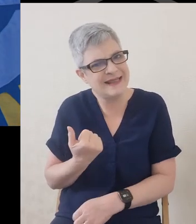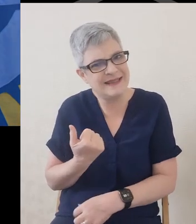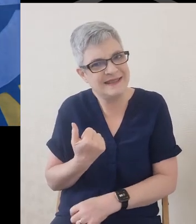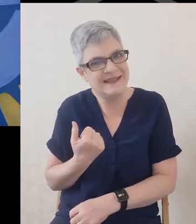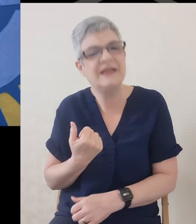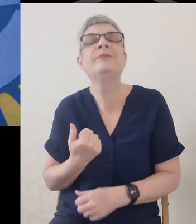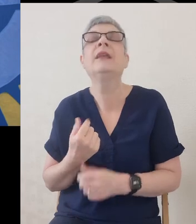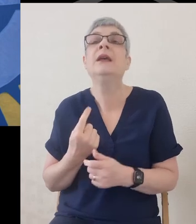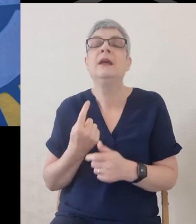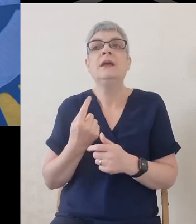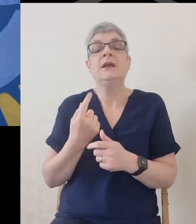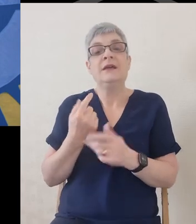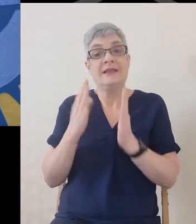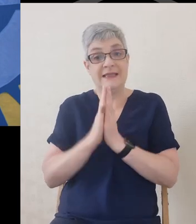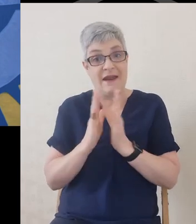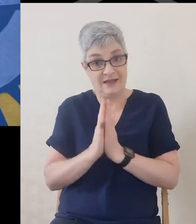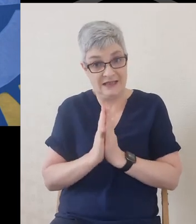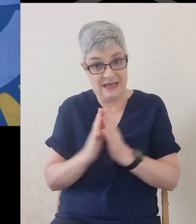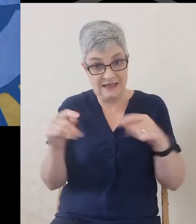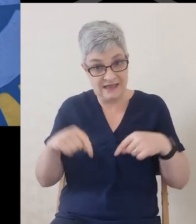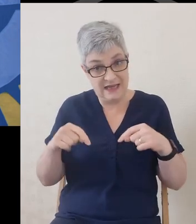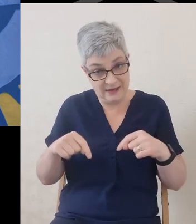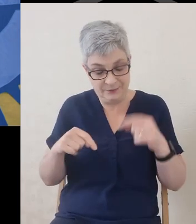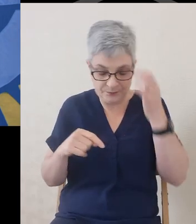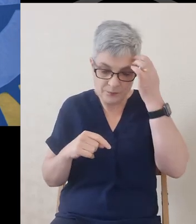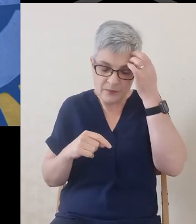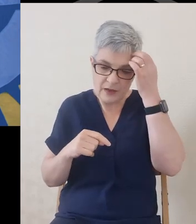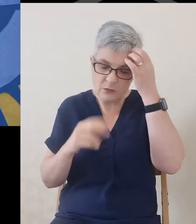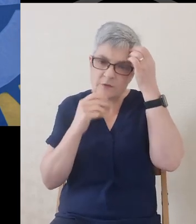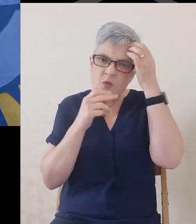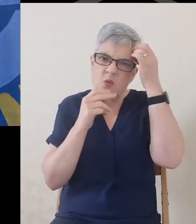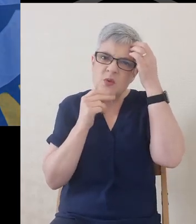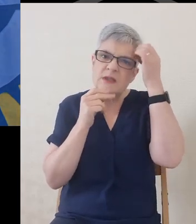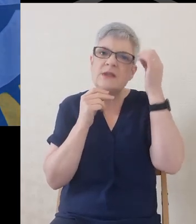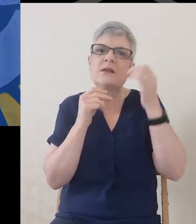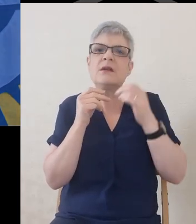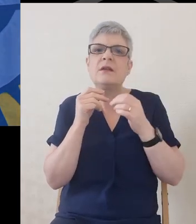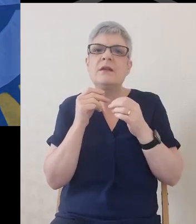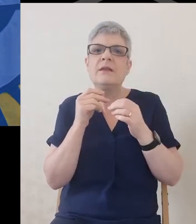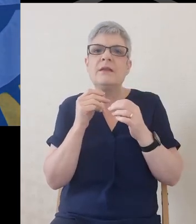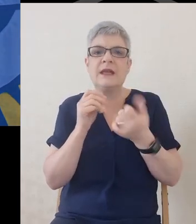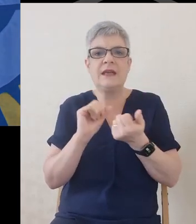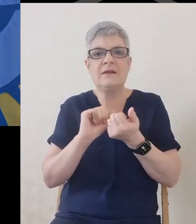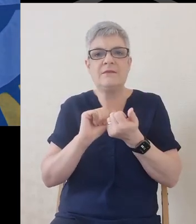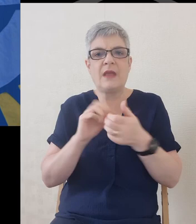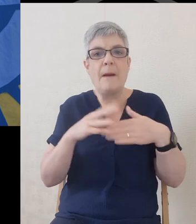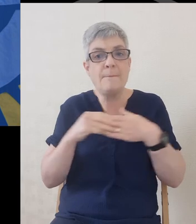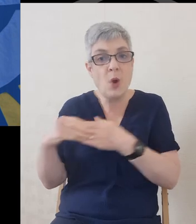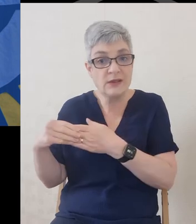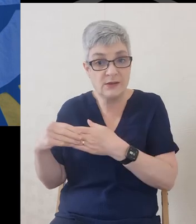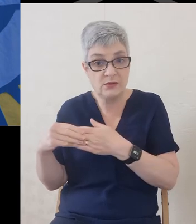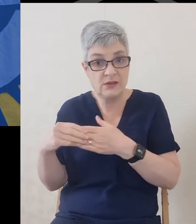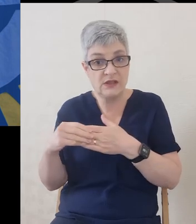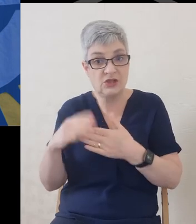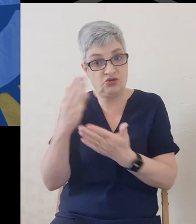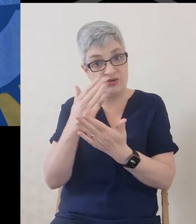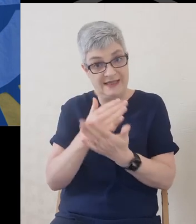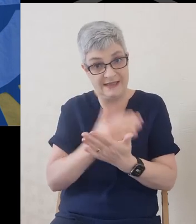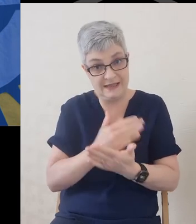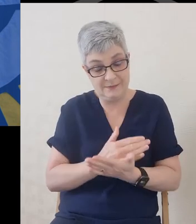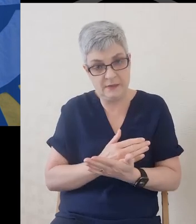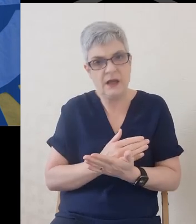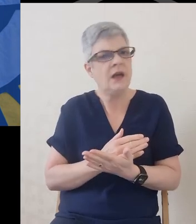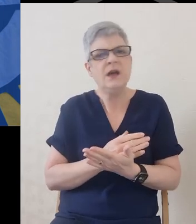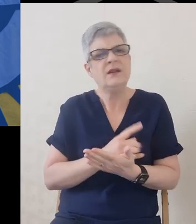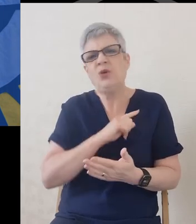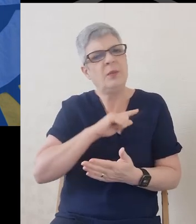Well, in our services here, we've used for a while now the Apostles' Creed, not because it is traditional to do